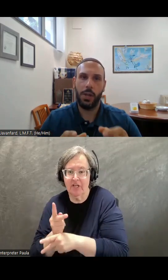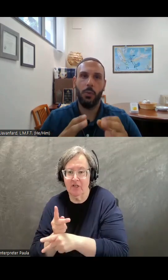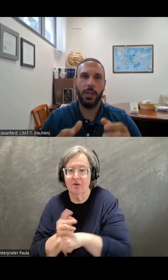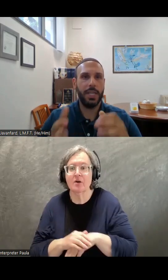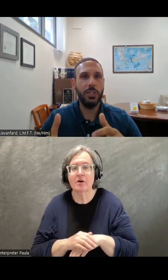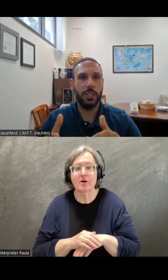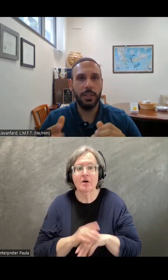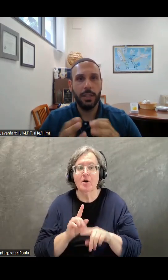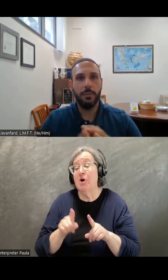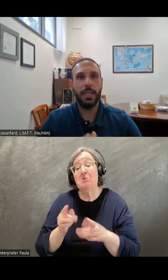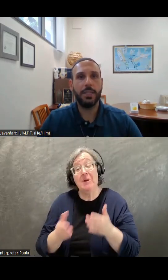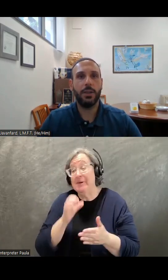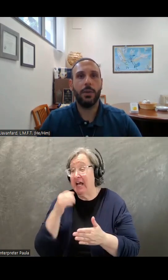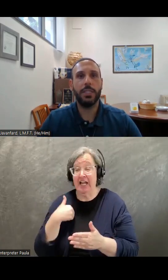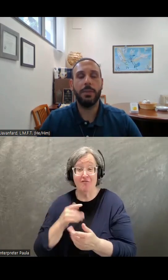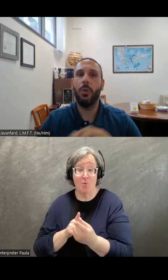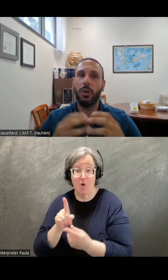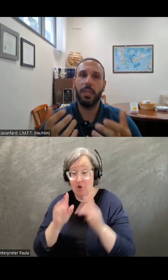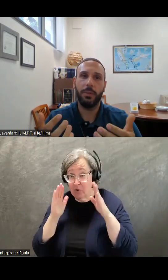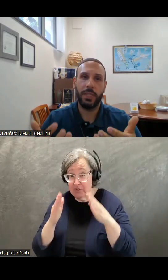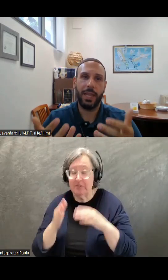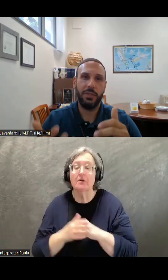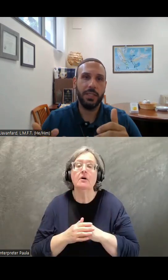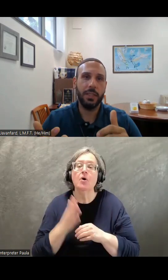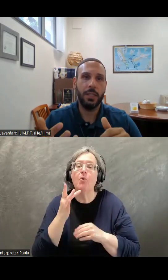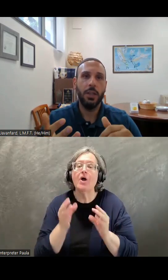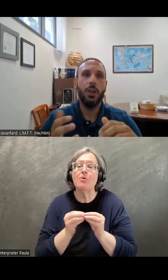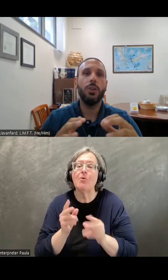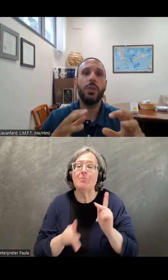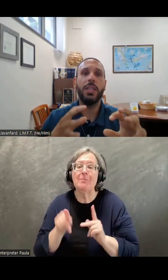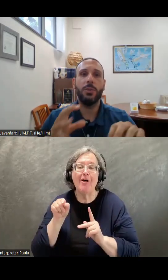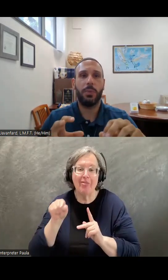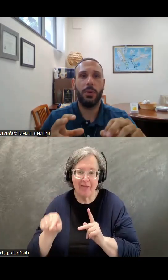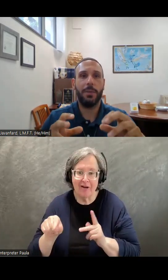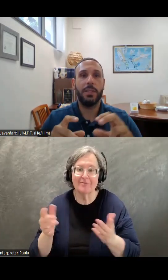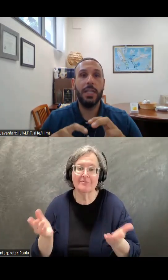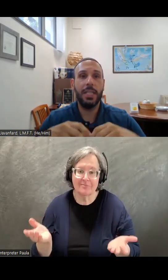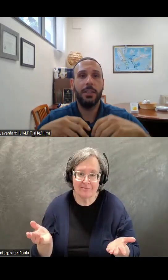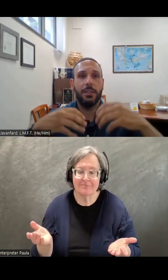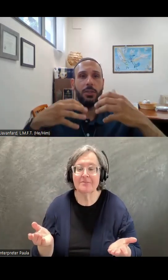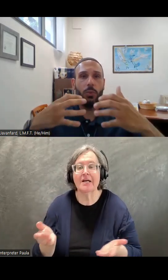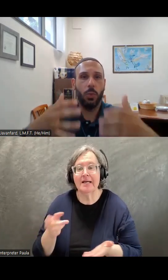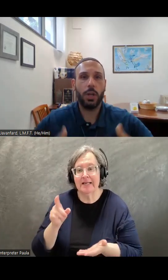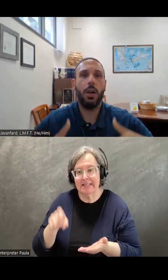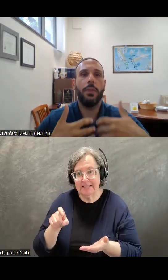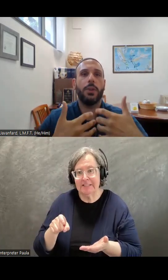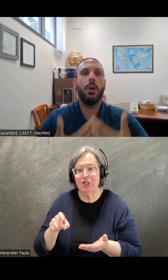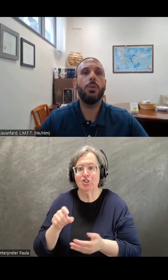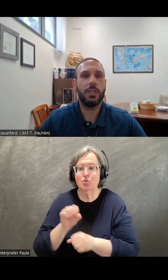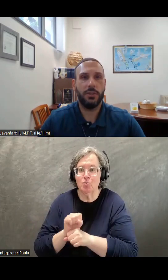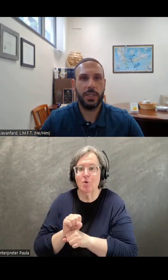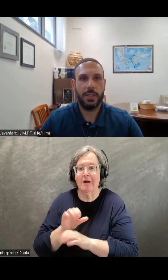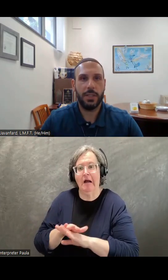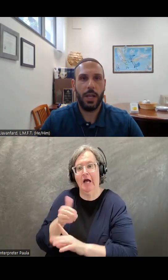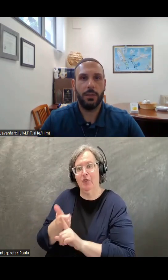targeted one-on-one attention because there are going to be more people within that facility who in those programs need to work on their